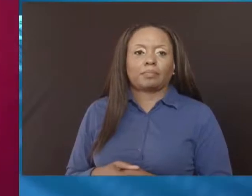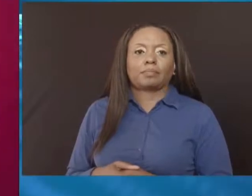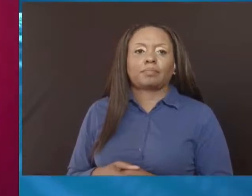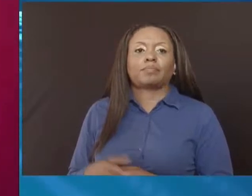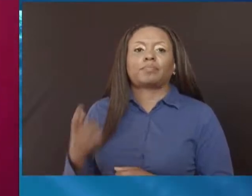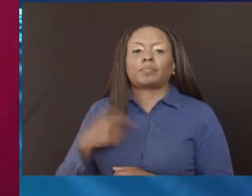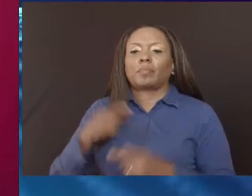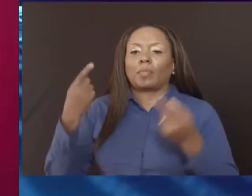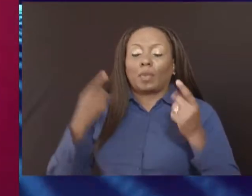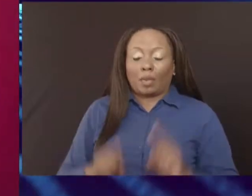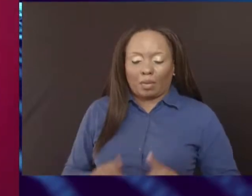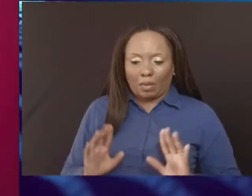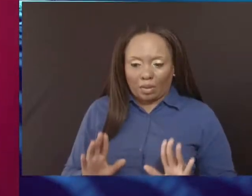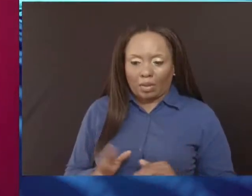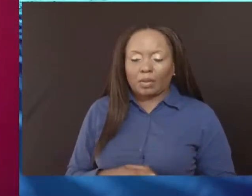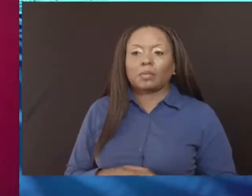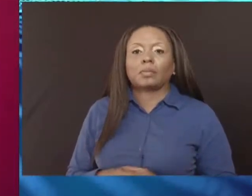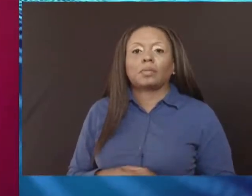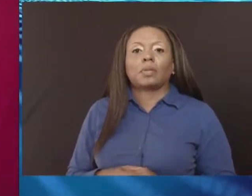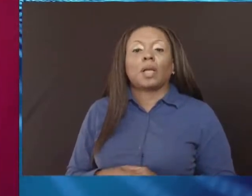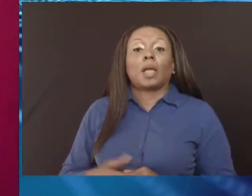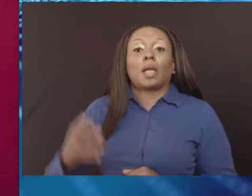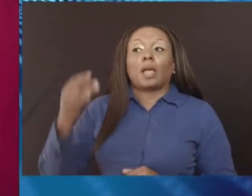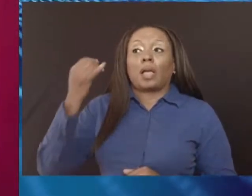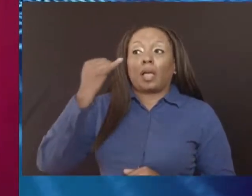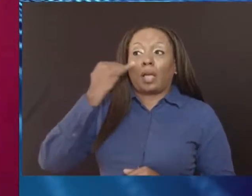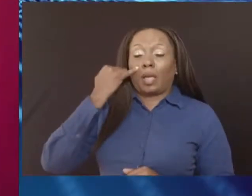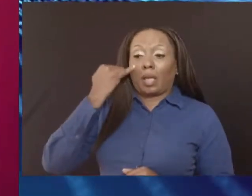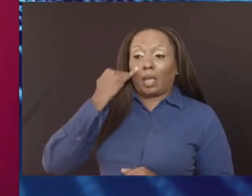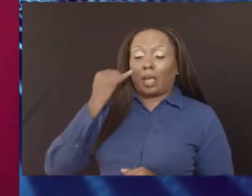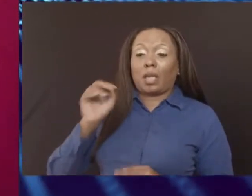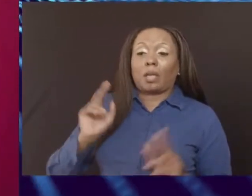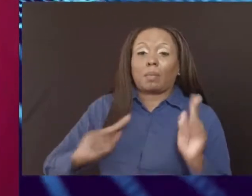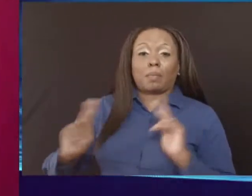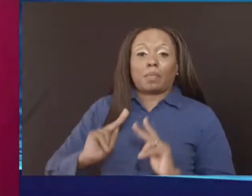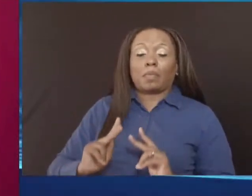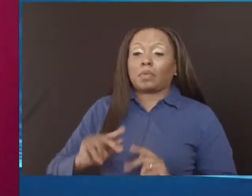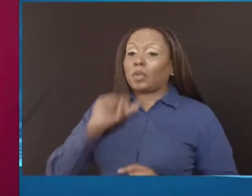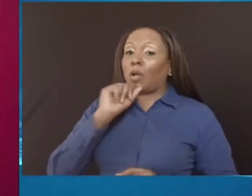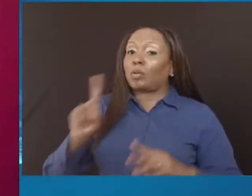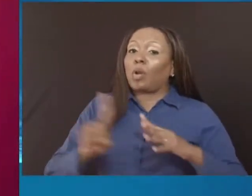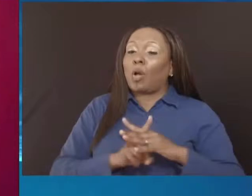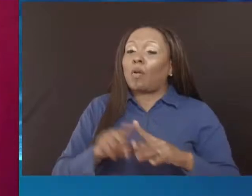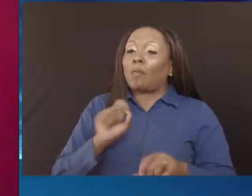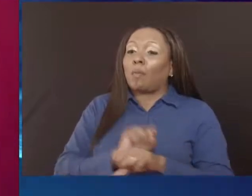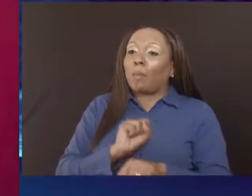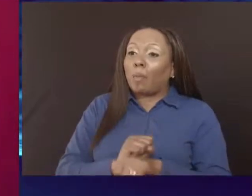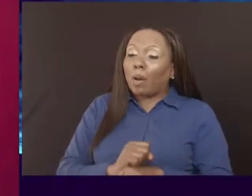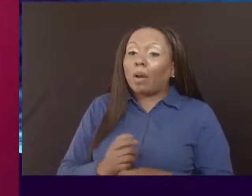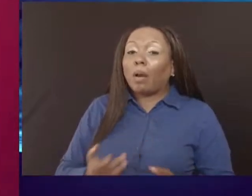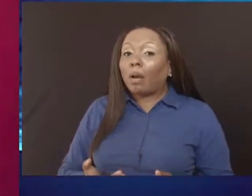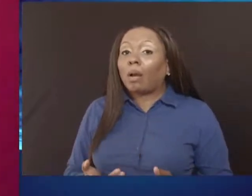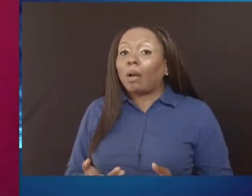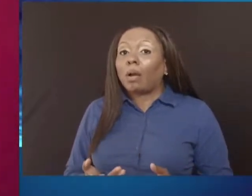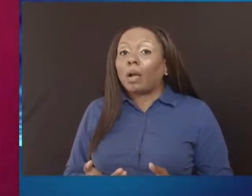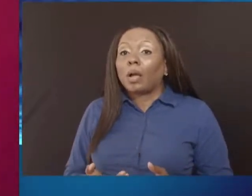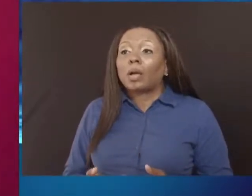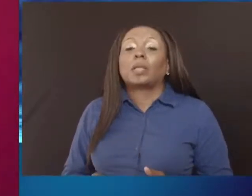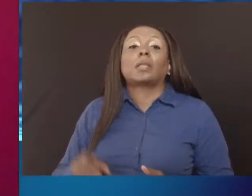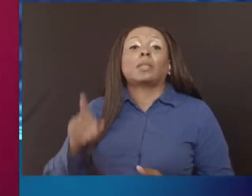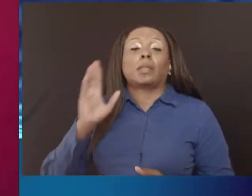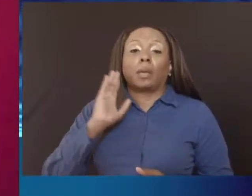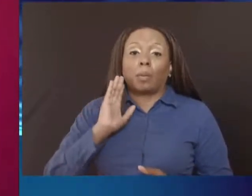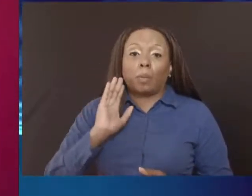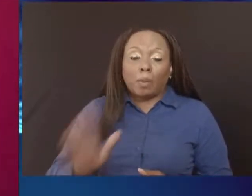persons can be compensated for days away from work once the correct diagnosis is placed on the